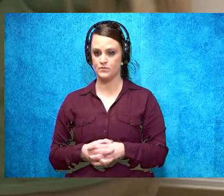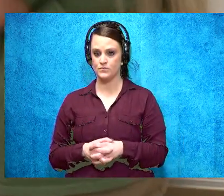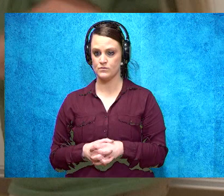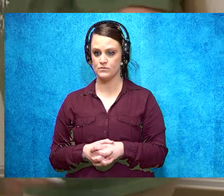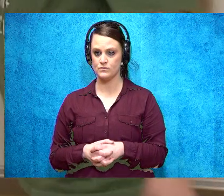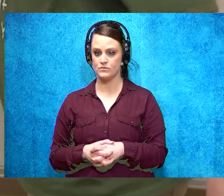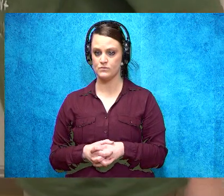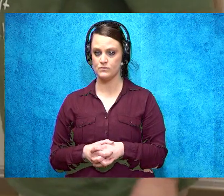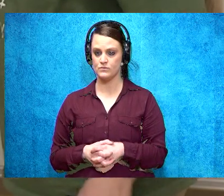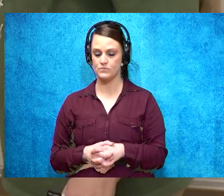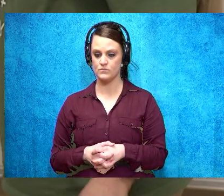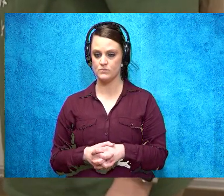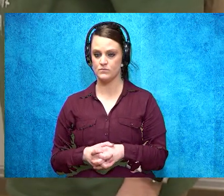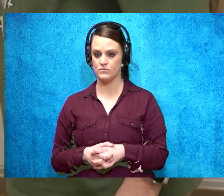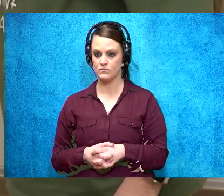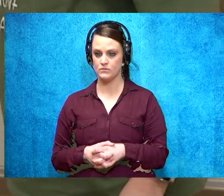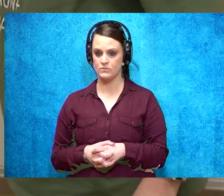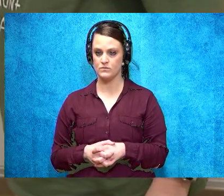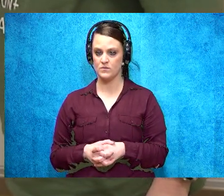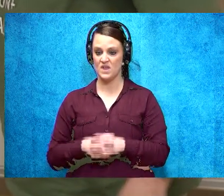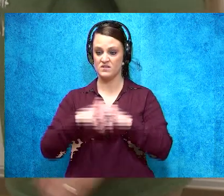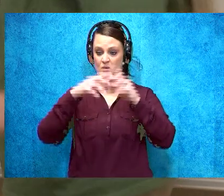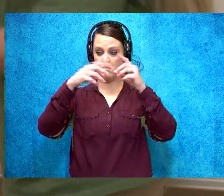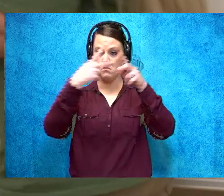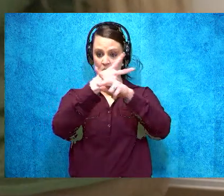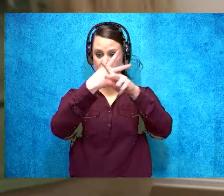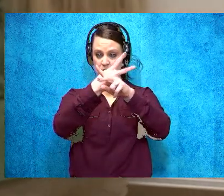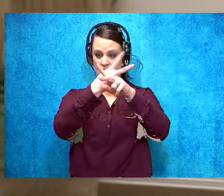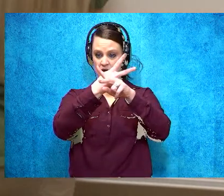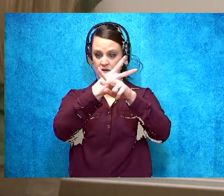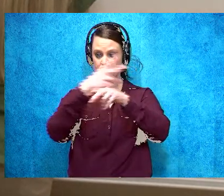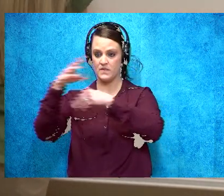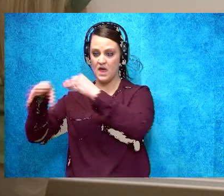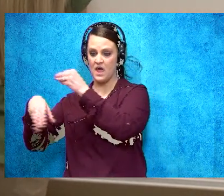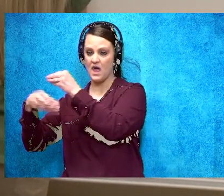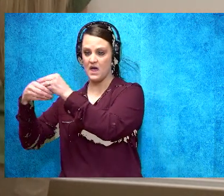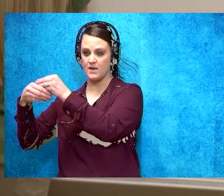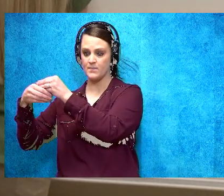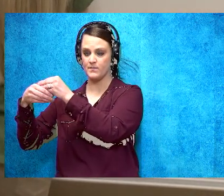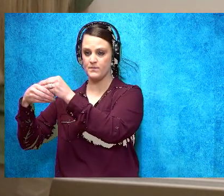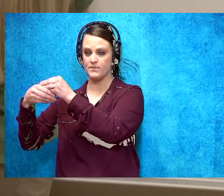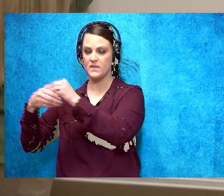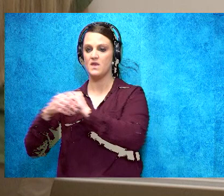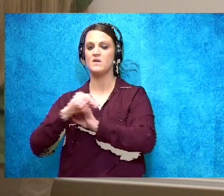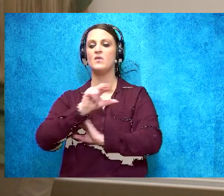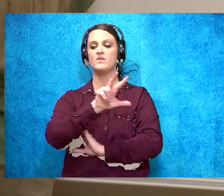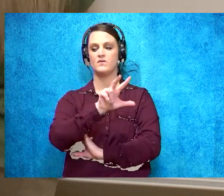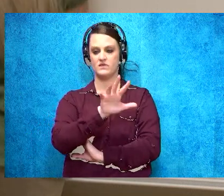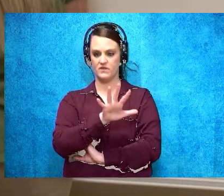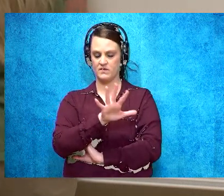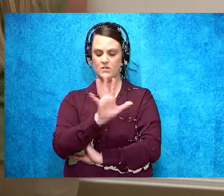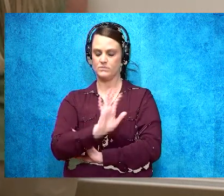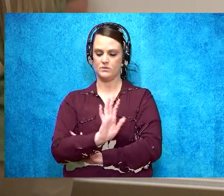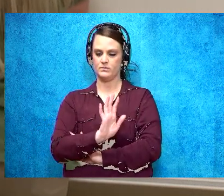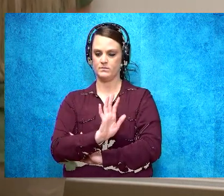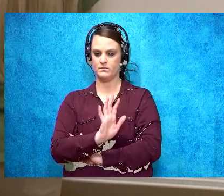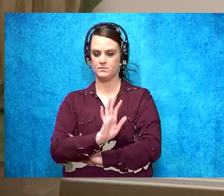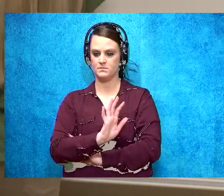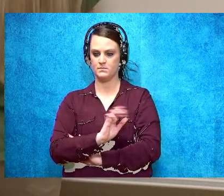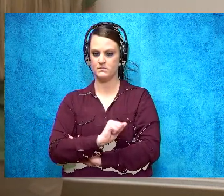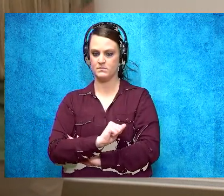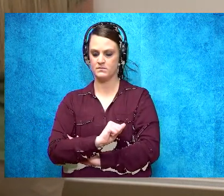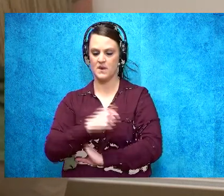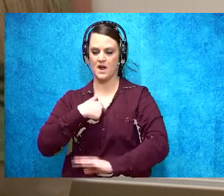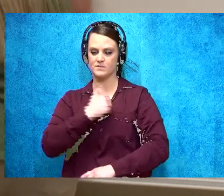at this part in the equation, they would have gotten 35. Oh no,